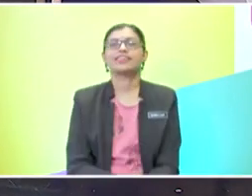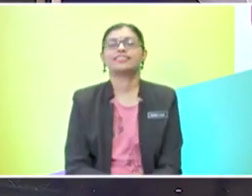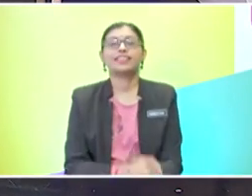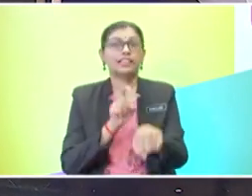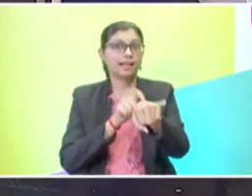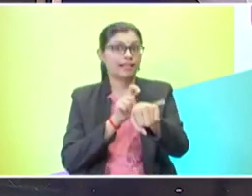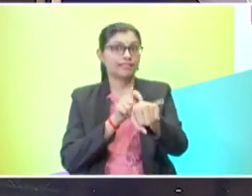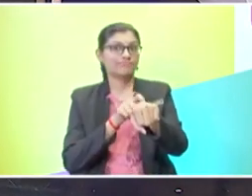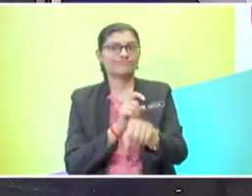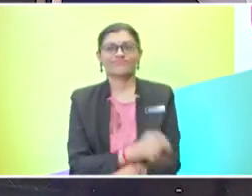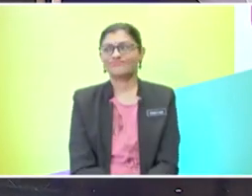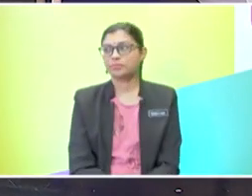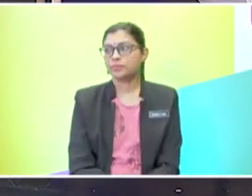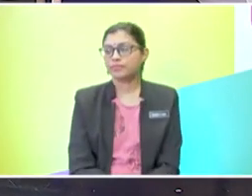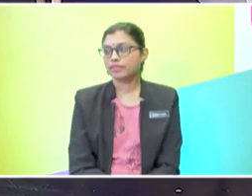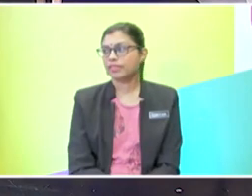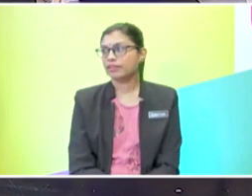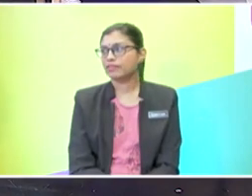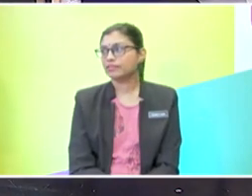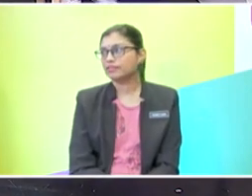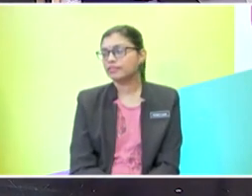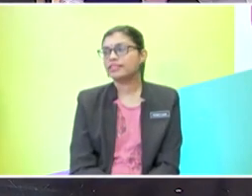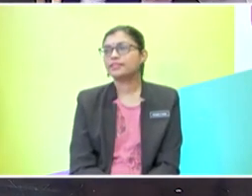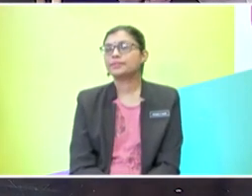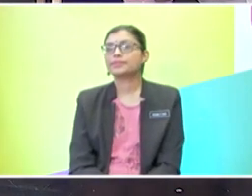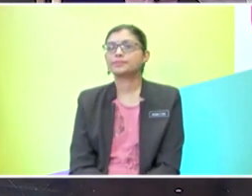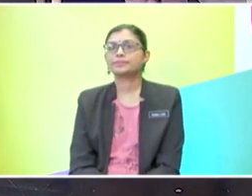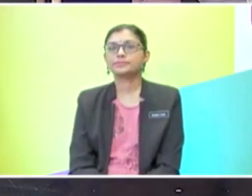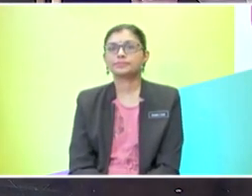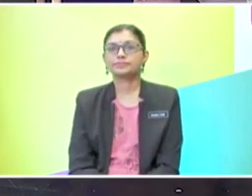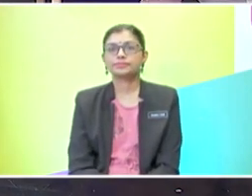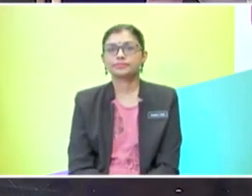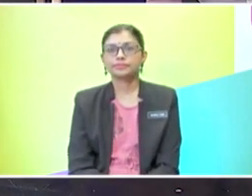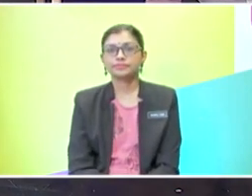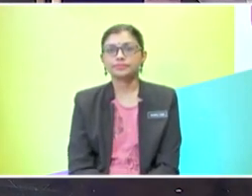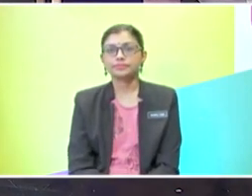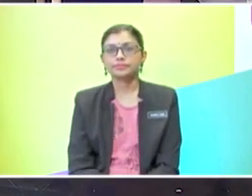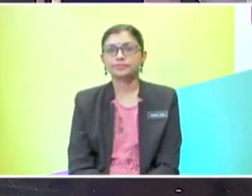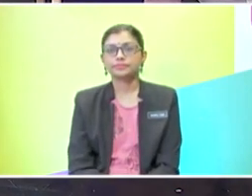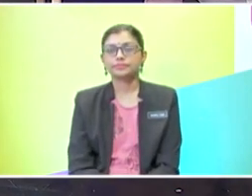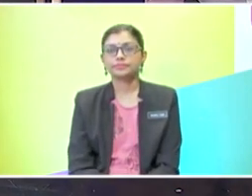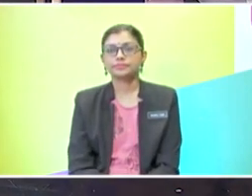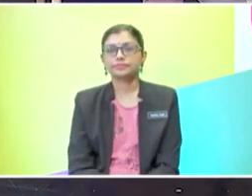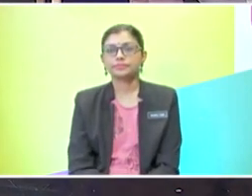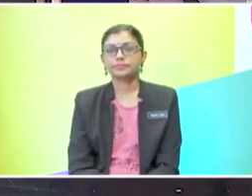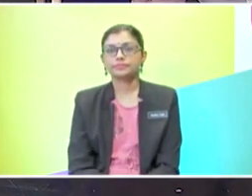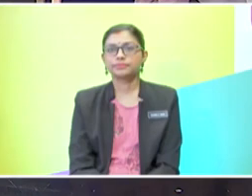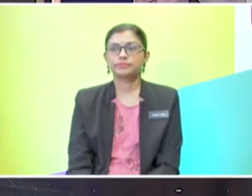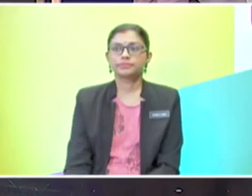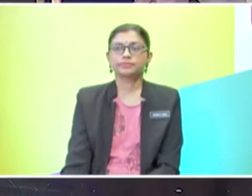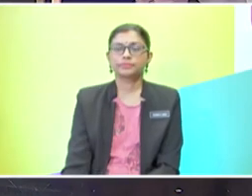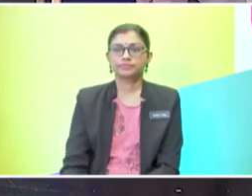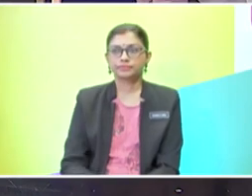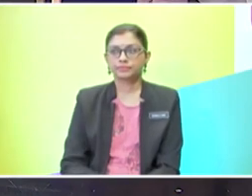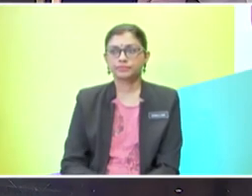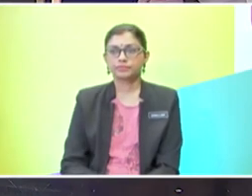there. Excuse me, teacher. Yes. All right. So, what do we have here? This is a task for you. Okay. Can you